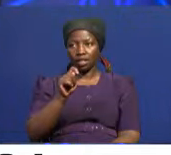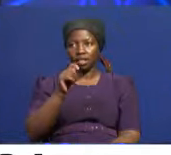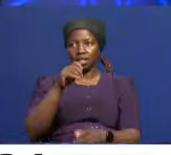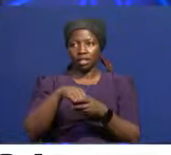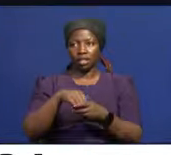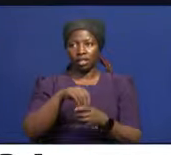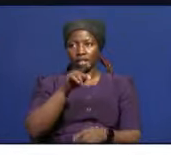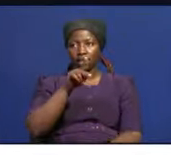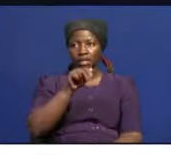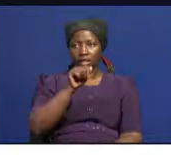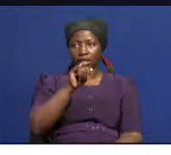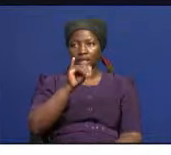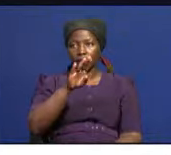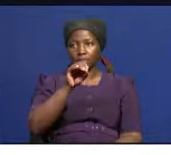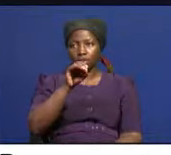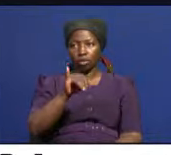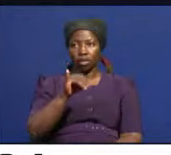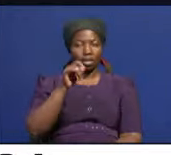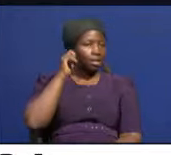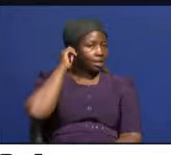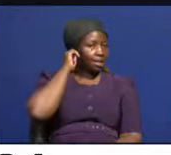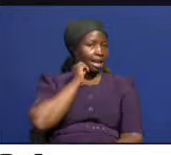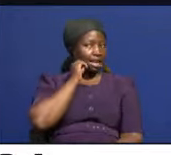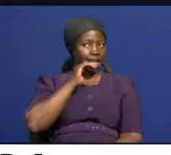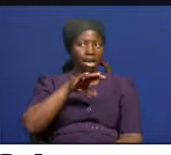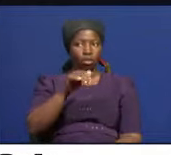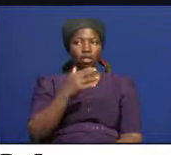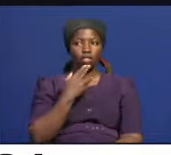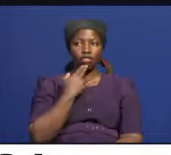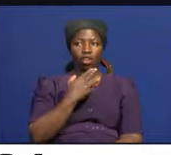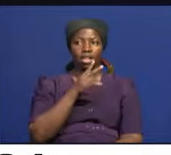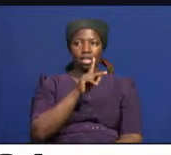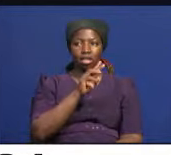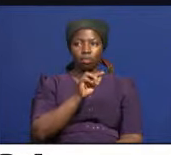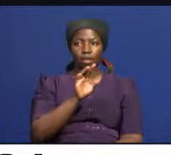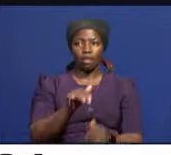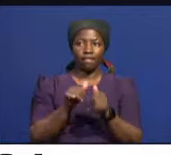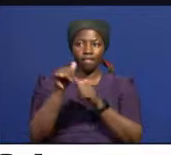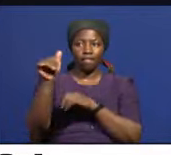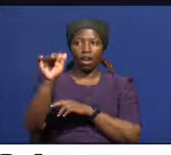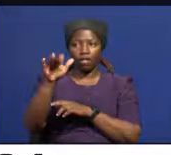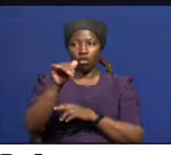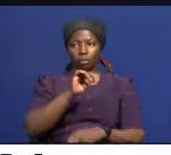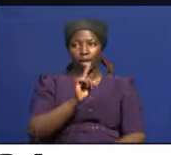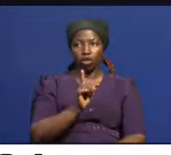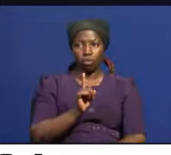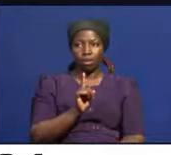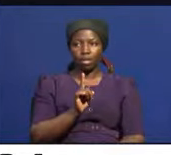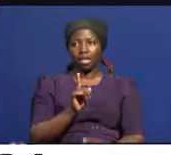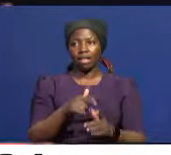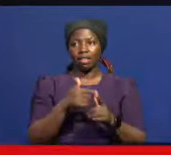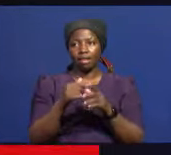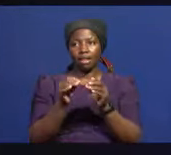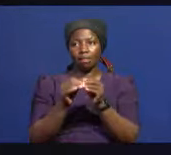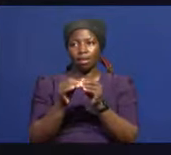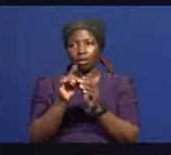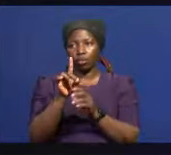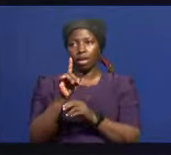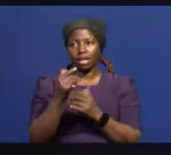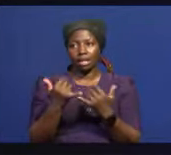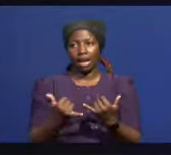in Kaiboi, in Nandi County, 400 kilometers away from Nairobi. And I met this young